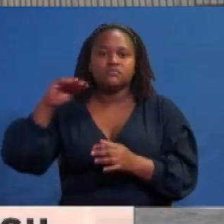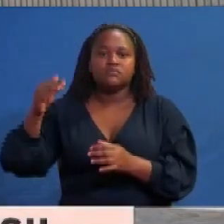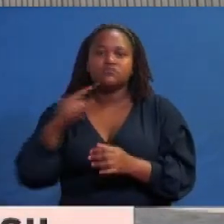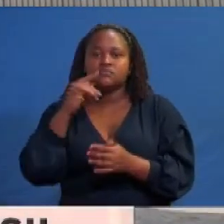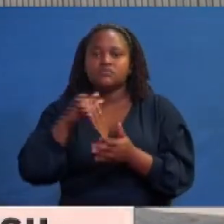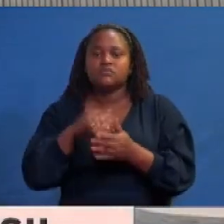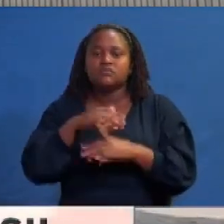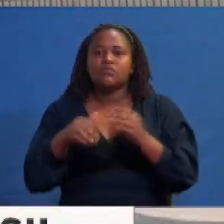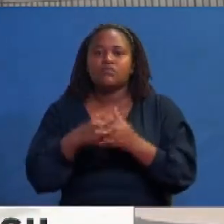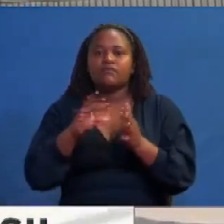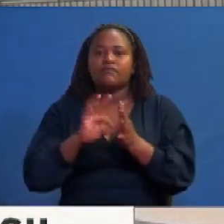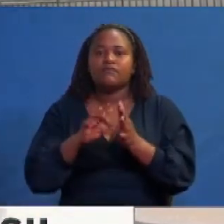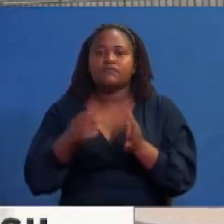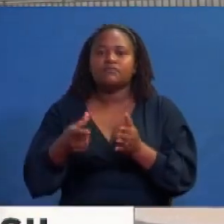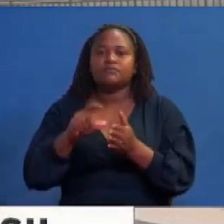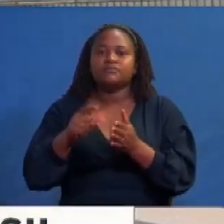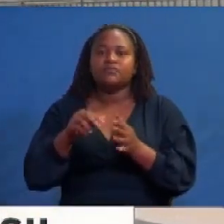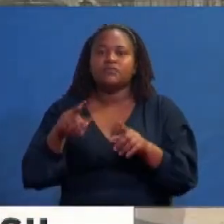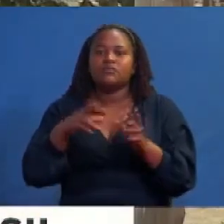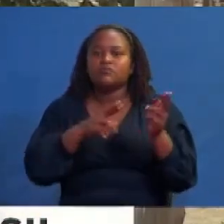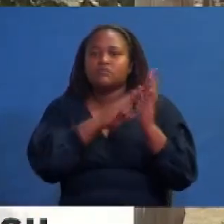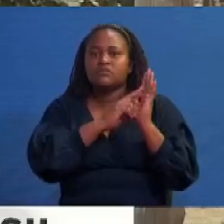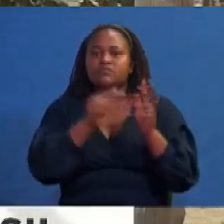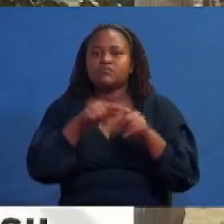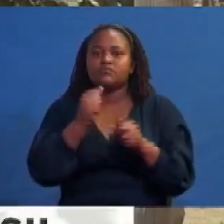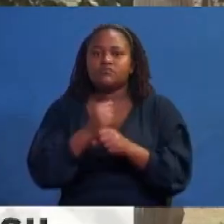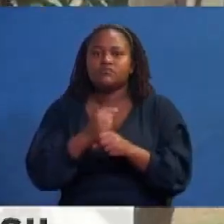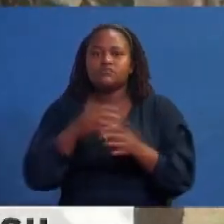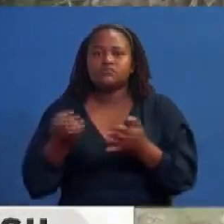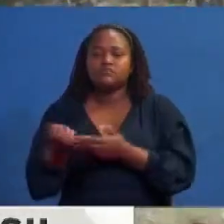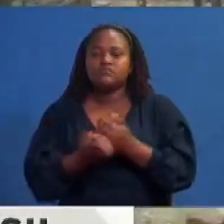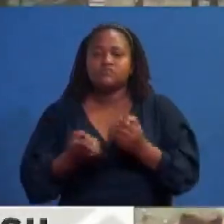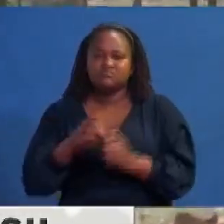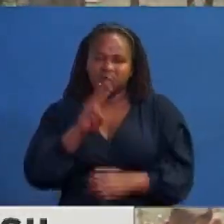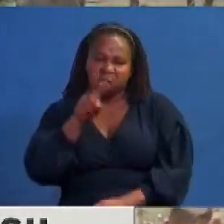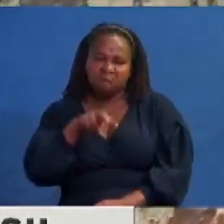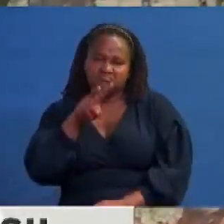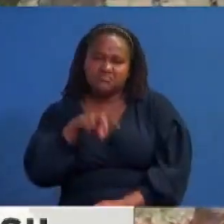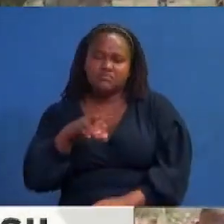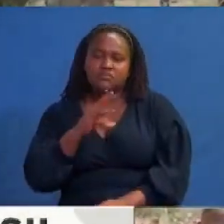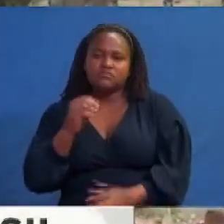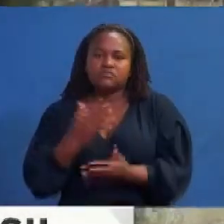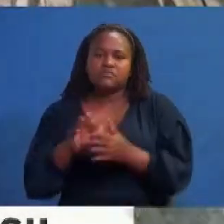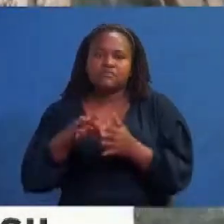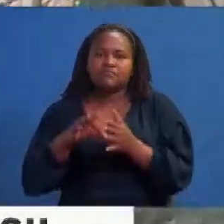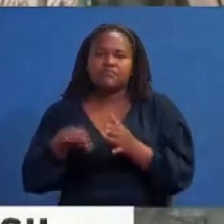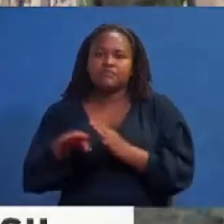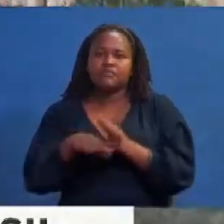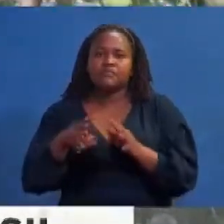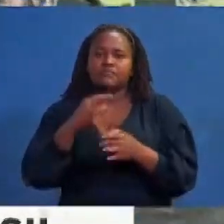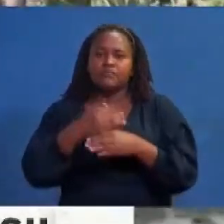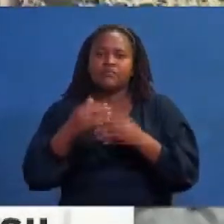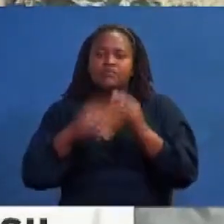stated that all facilities in Kisii are required to conduct regular environmental assessments, and some facilities have been